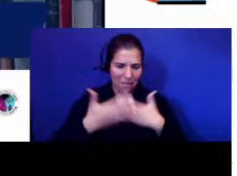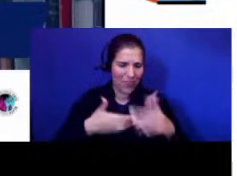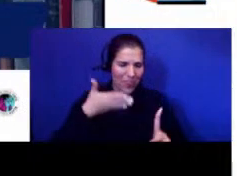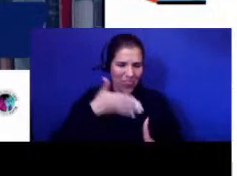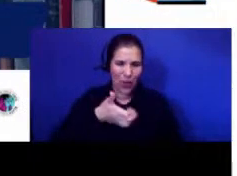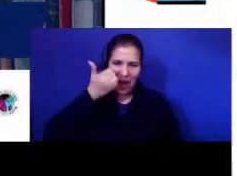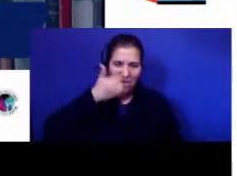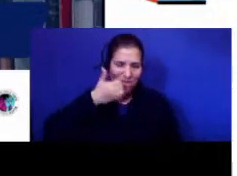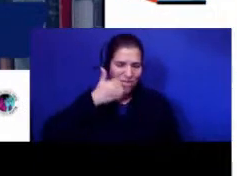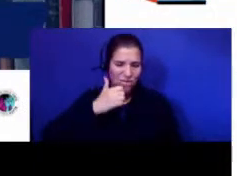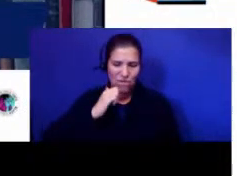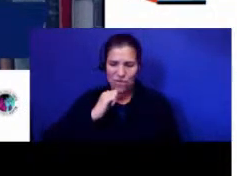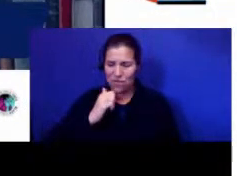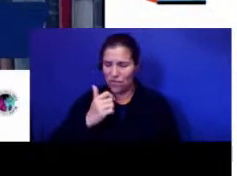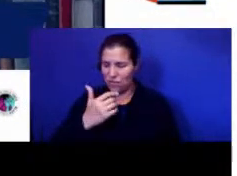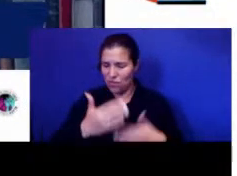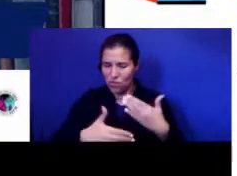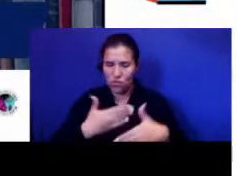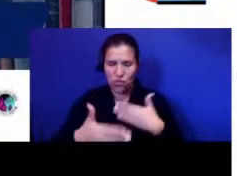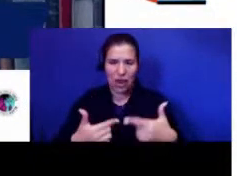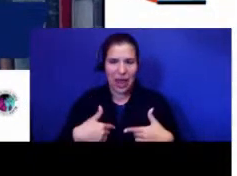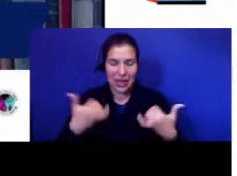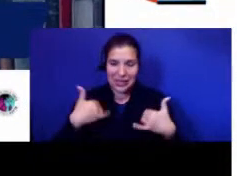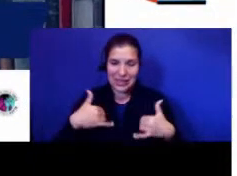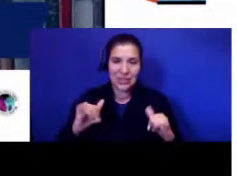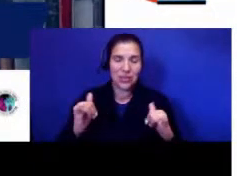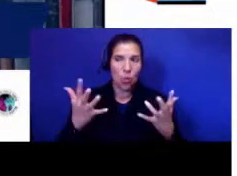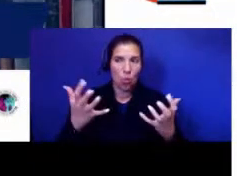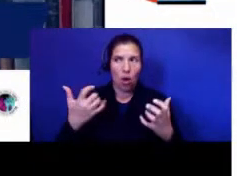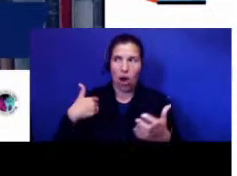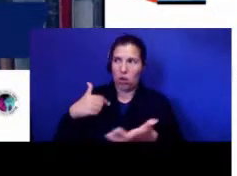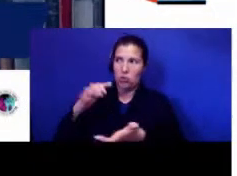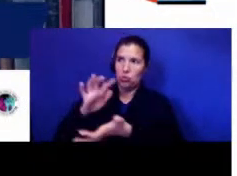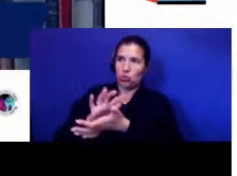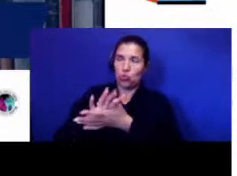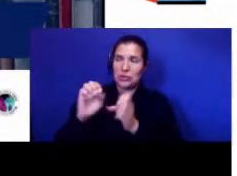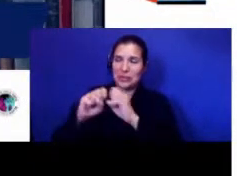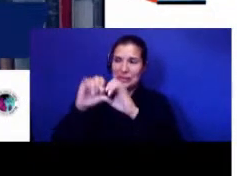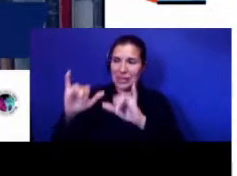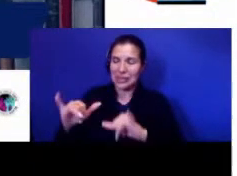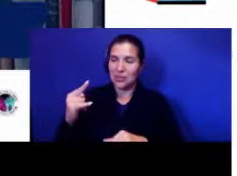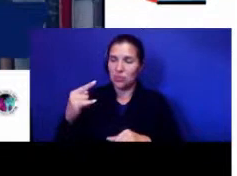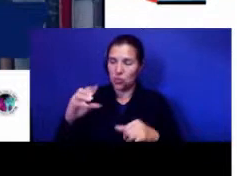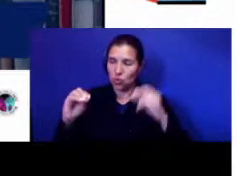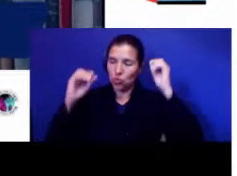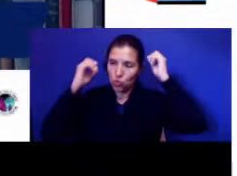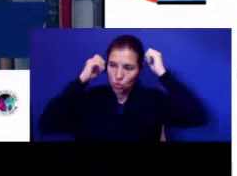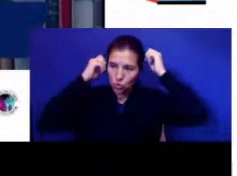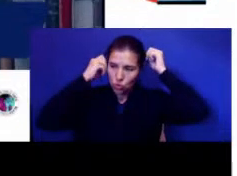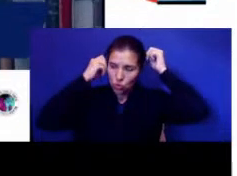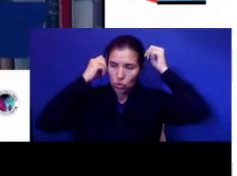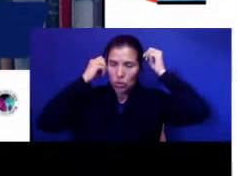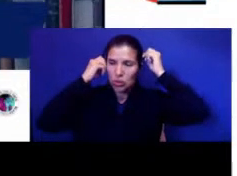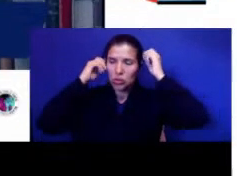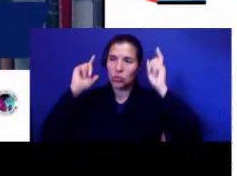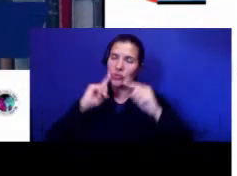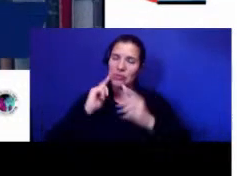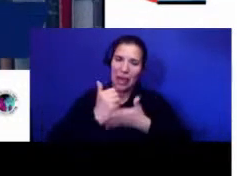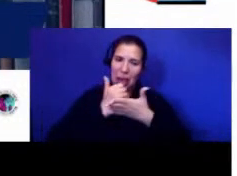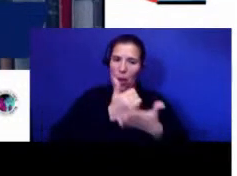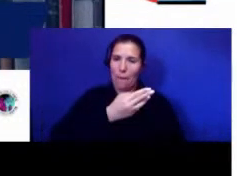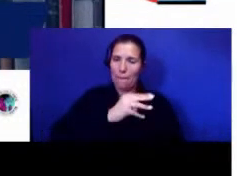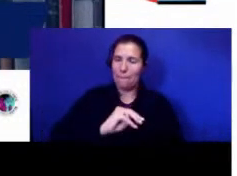of the way. And I still watched our school systems bring in police against him. I now have